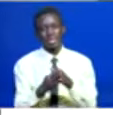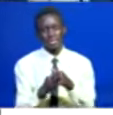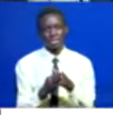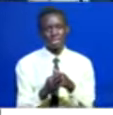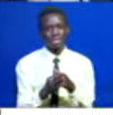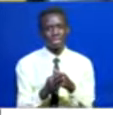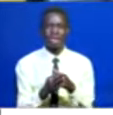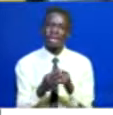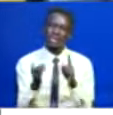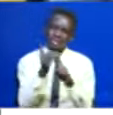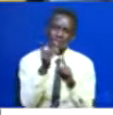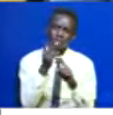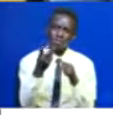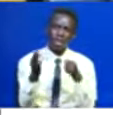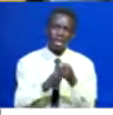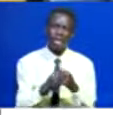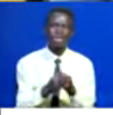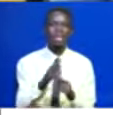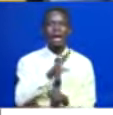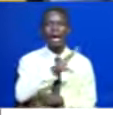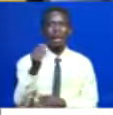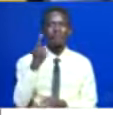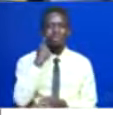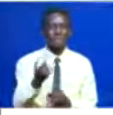paid on the 6th.